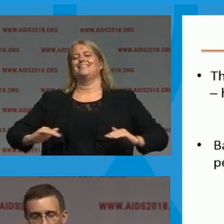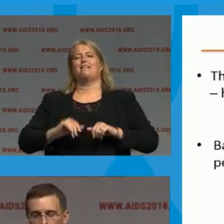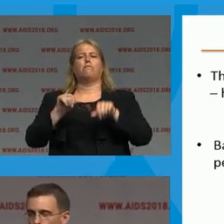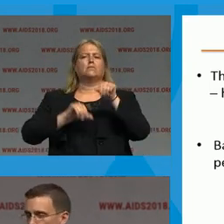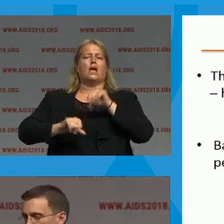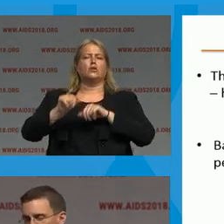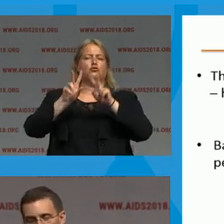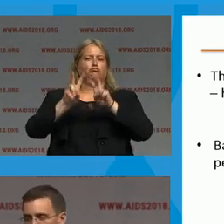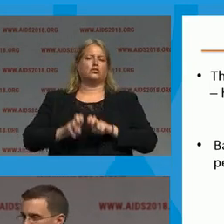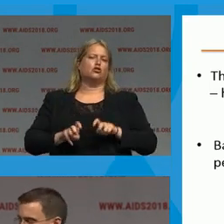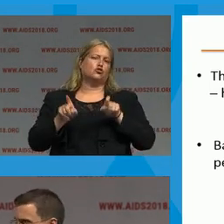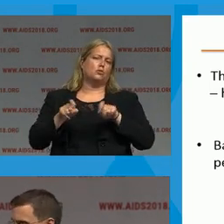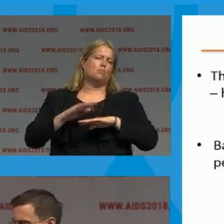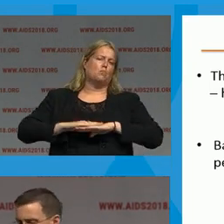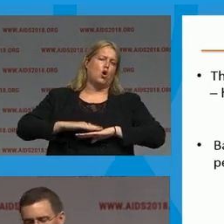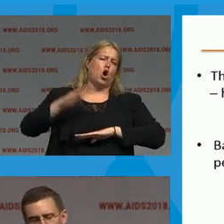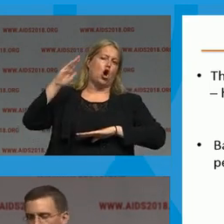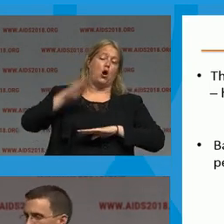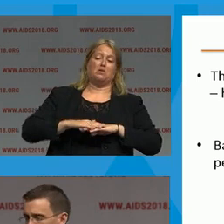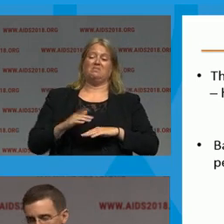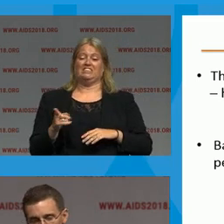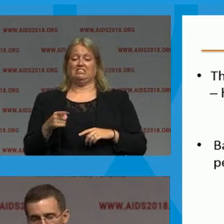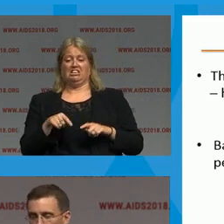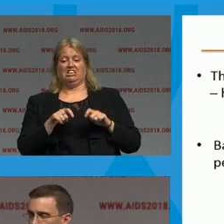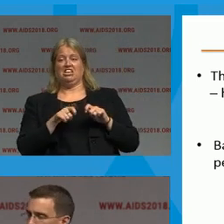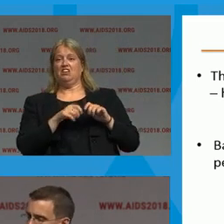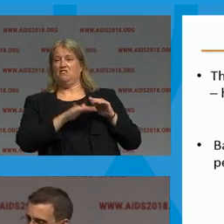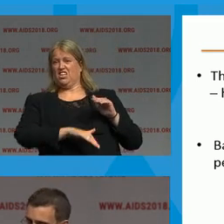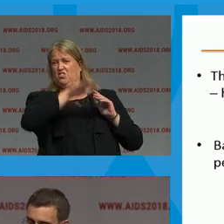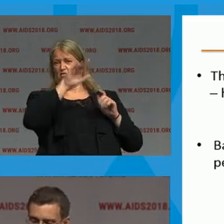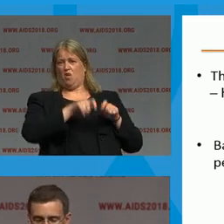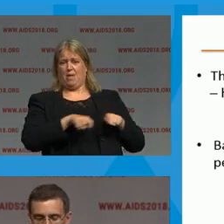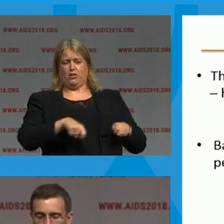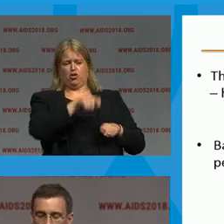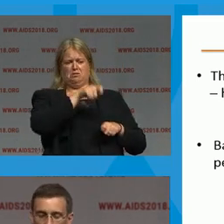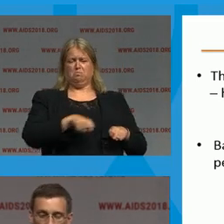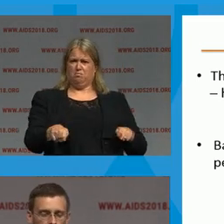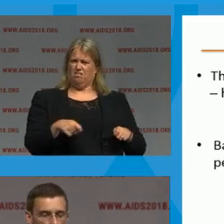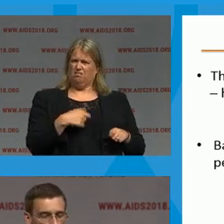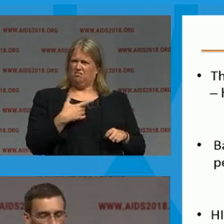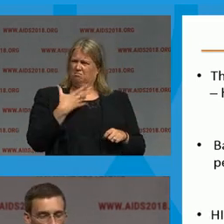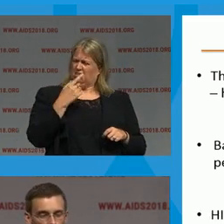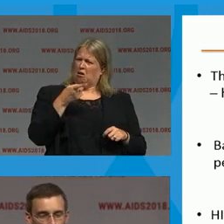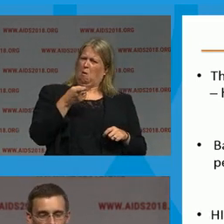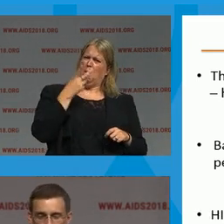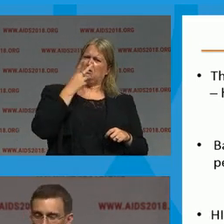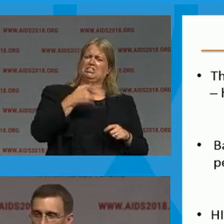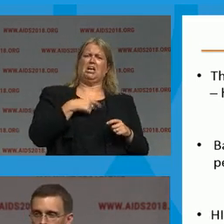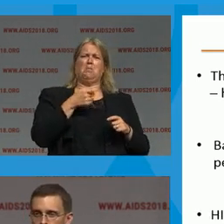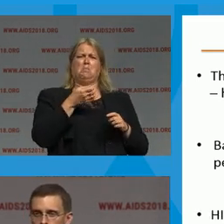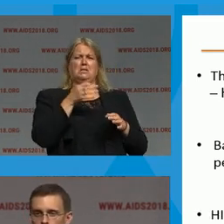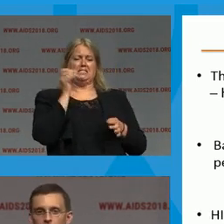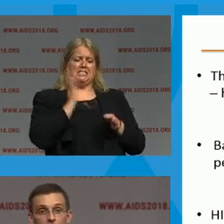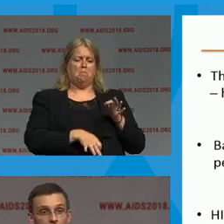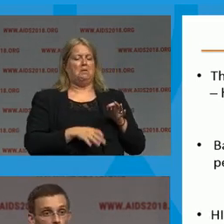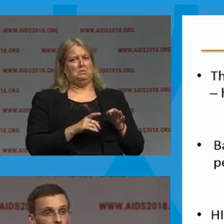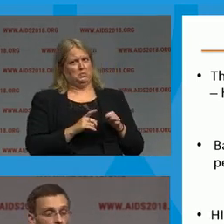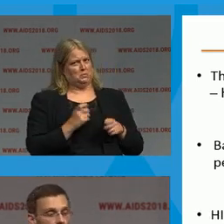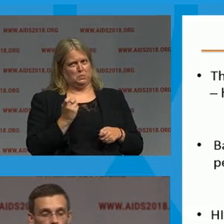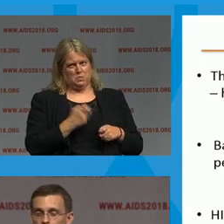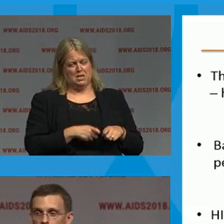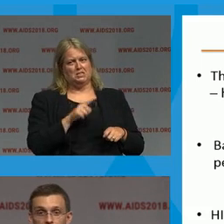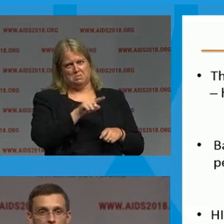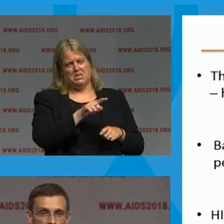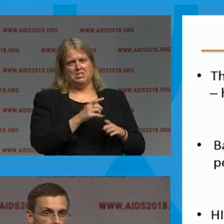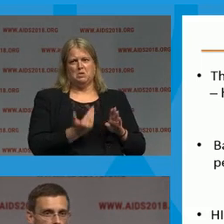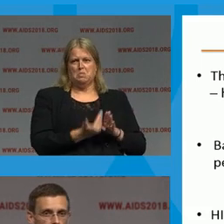improve something as seemingly simple as measuring the reservoir so that we know that we're targeting the reservoir that matters. HIV